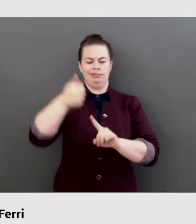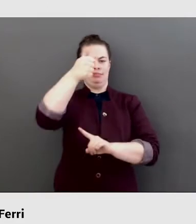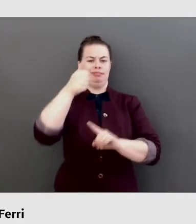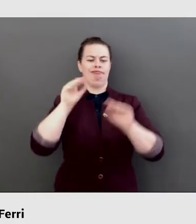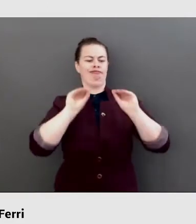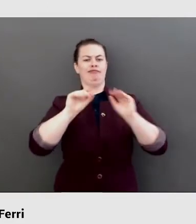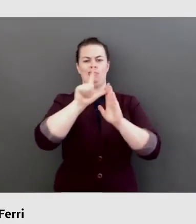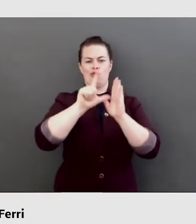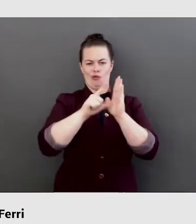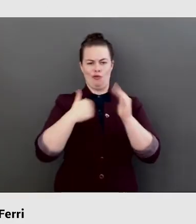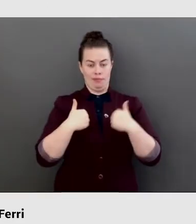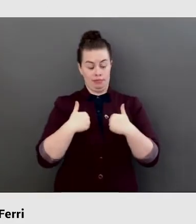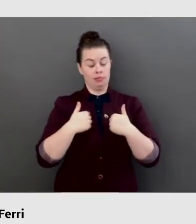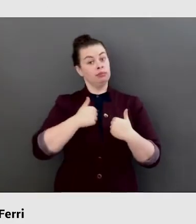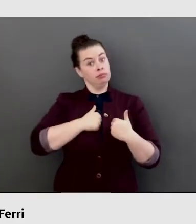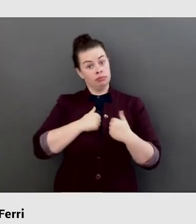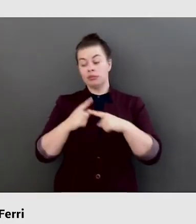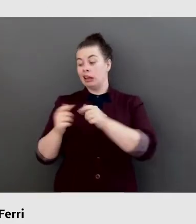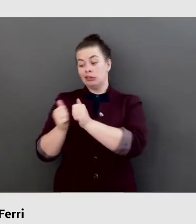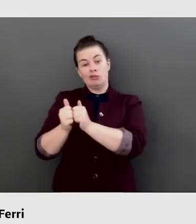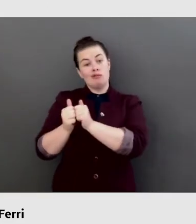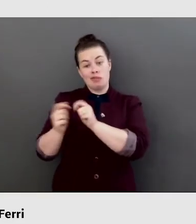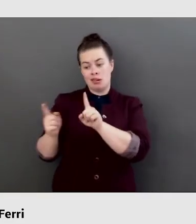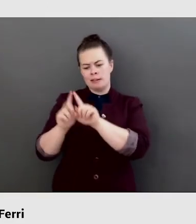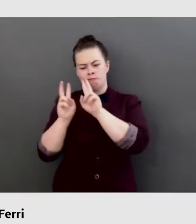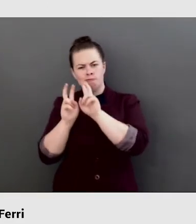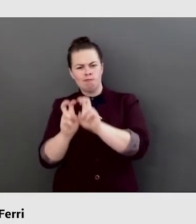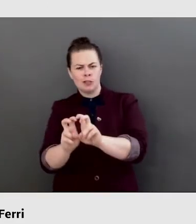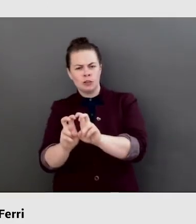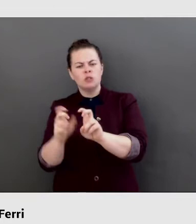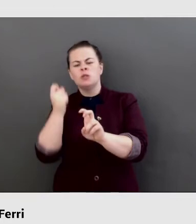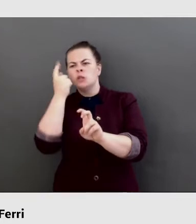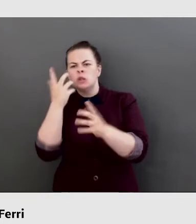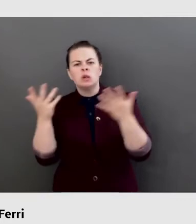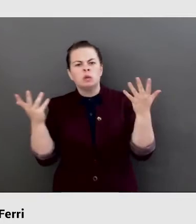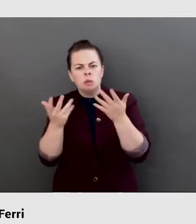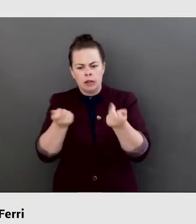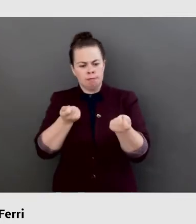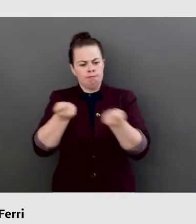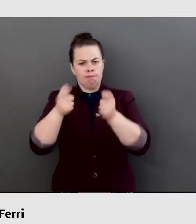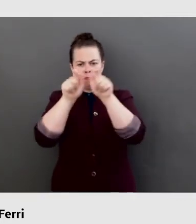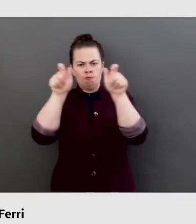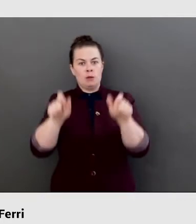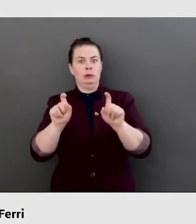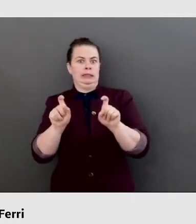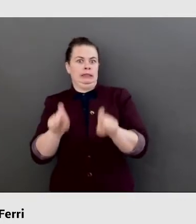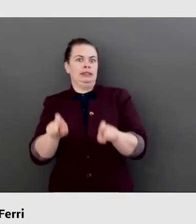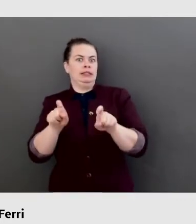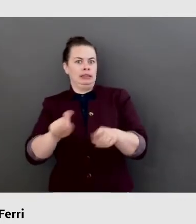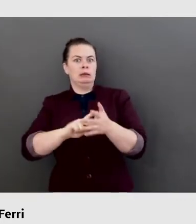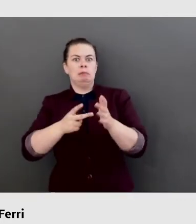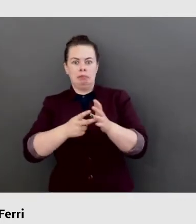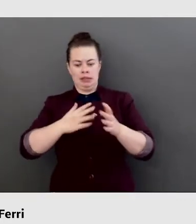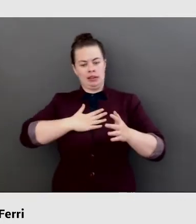SHAPES project, together with my colleague Emma McEvoy, I conducted research in order to understand what